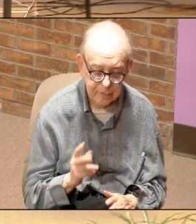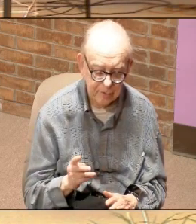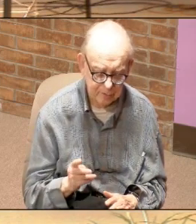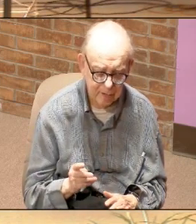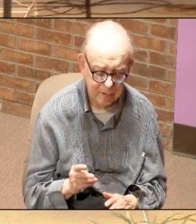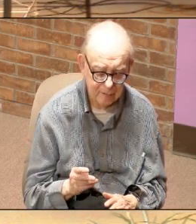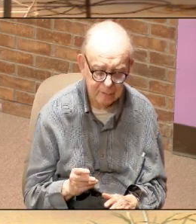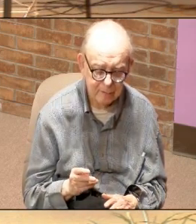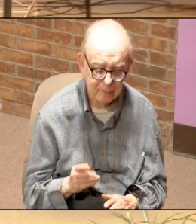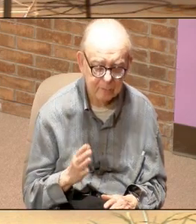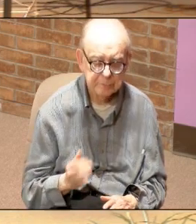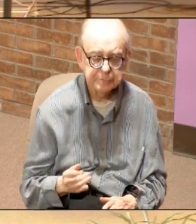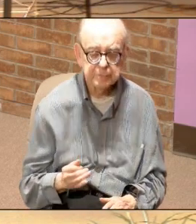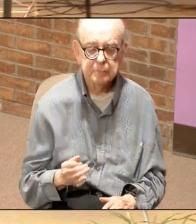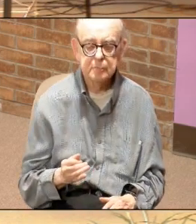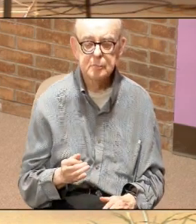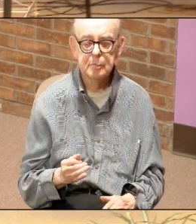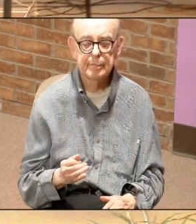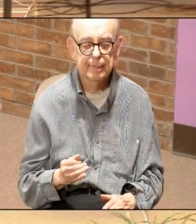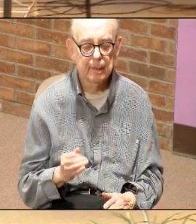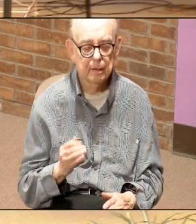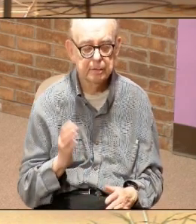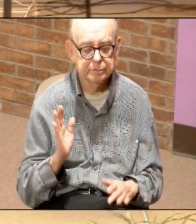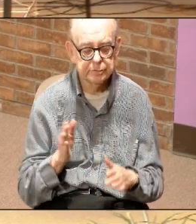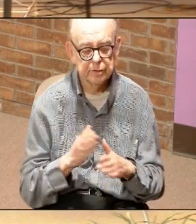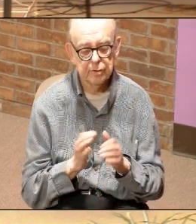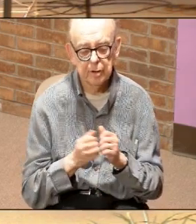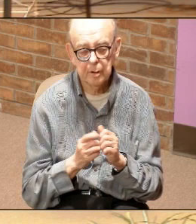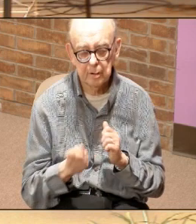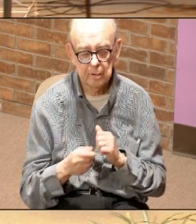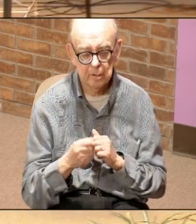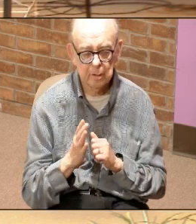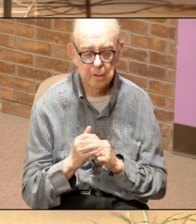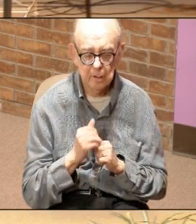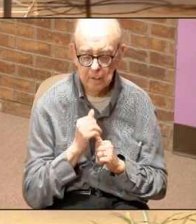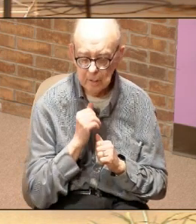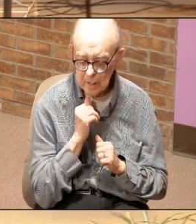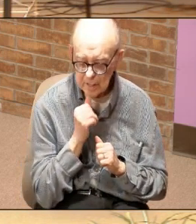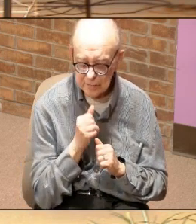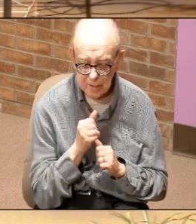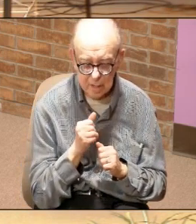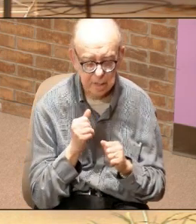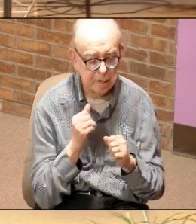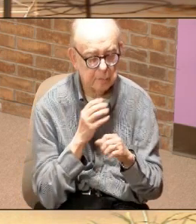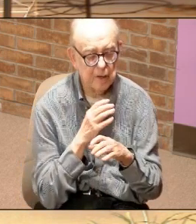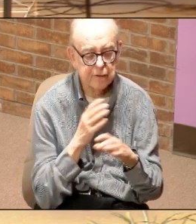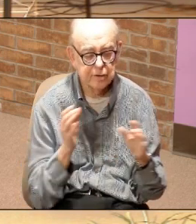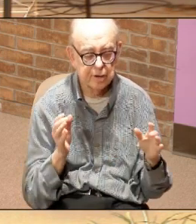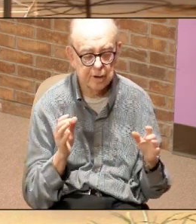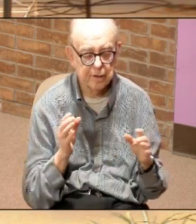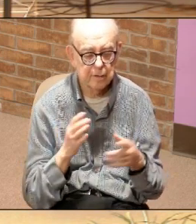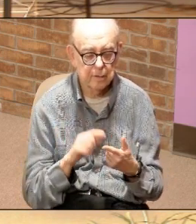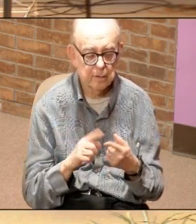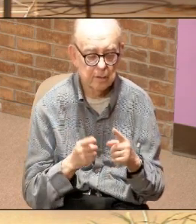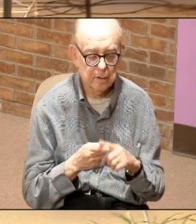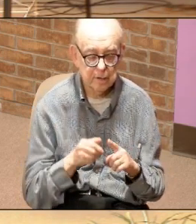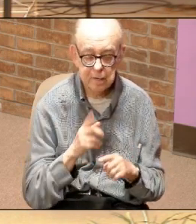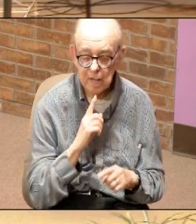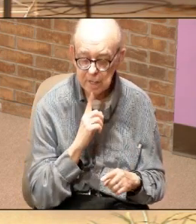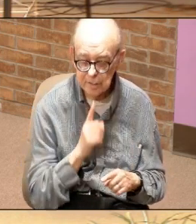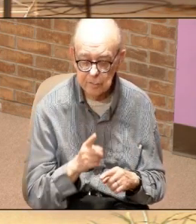okay, because, can I share this with you? God is not imaginary, friend. He is